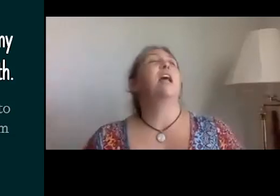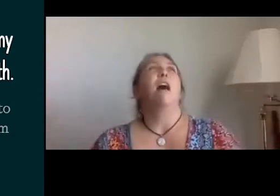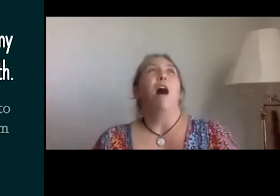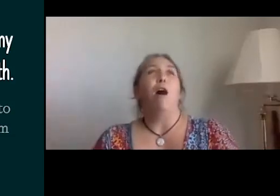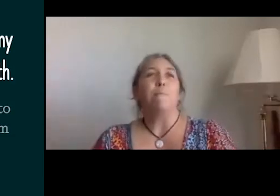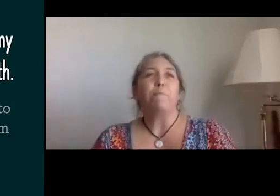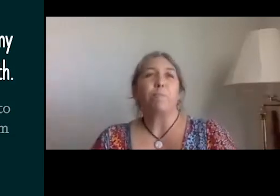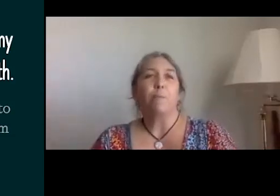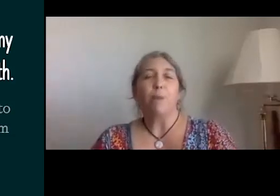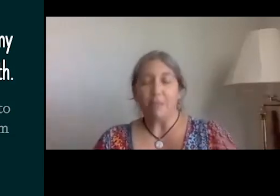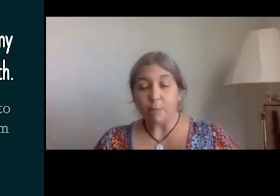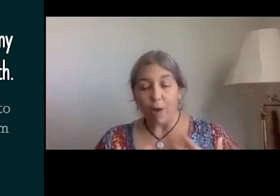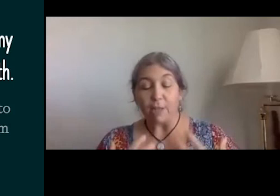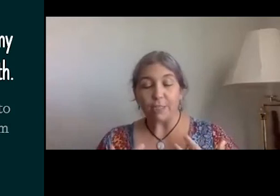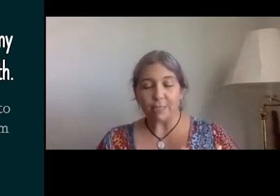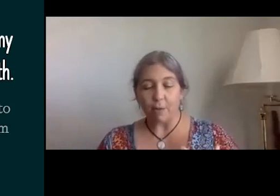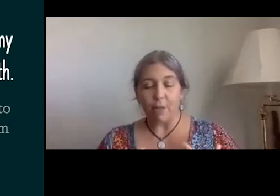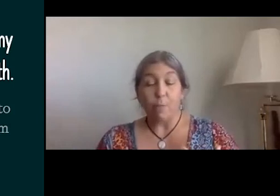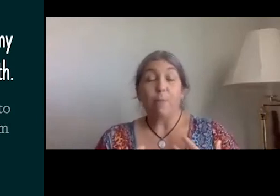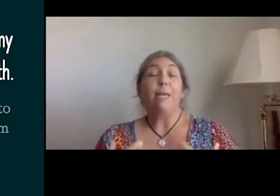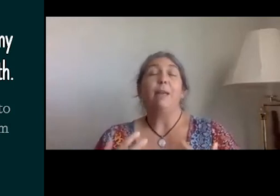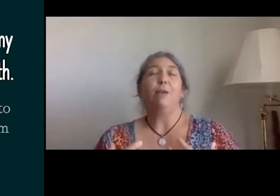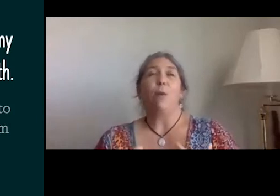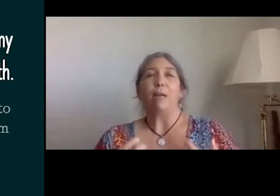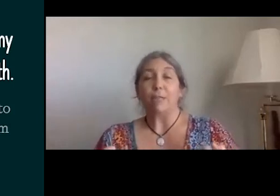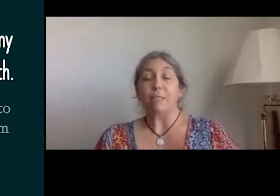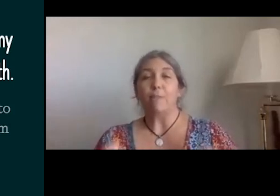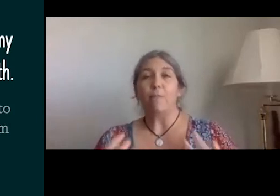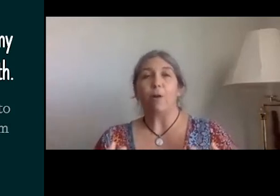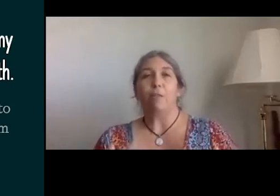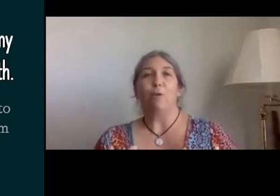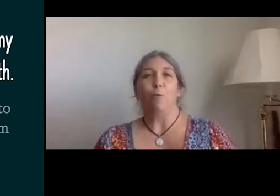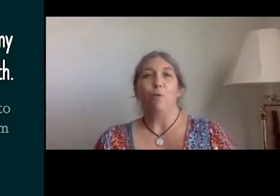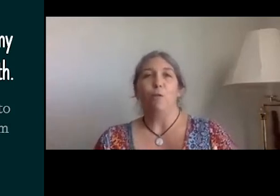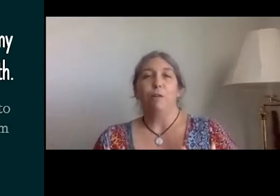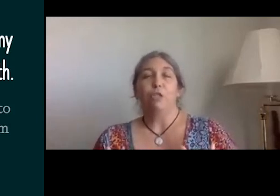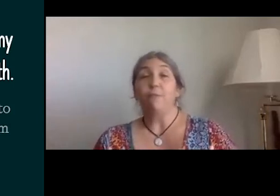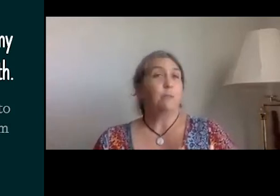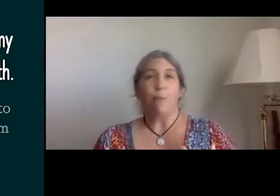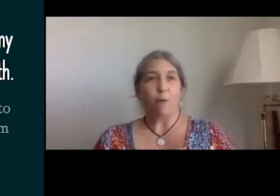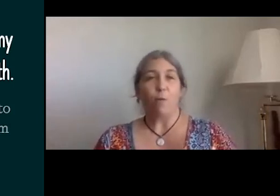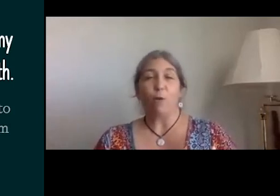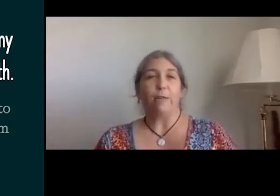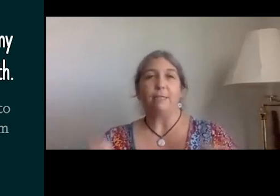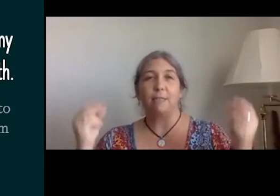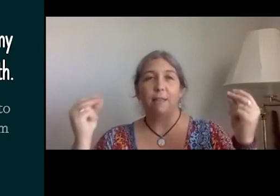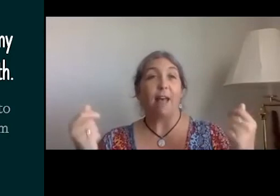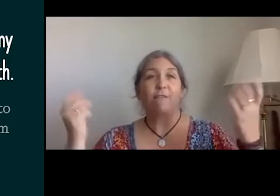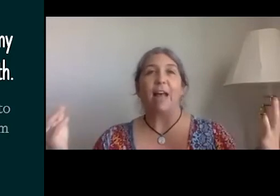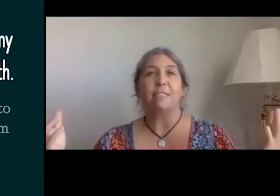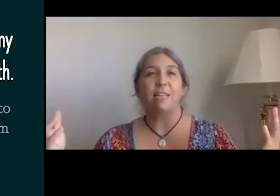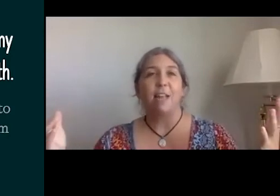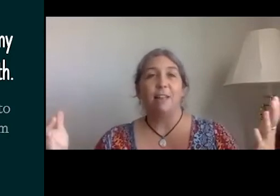loved. But this precious little human being who I'd just given birth to shifted my priorities